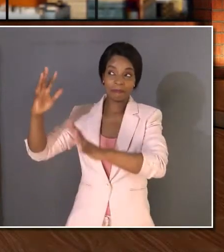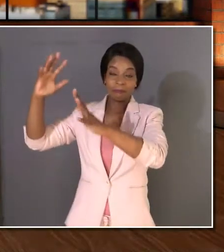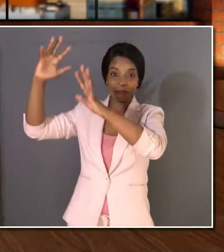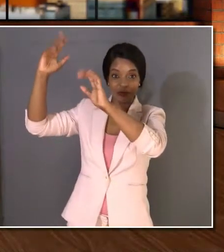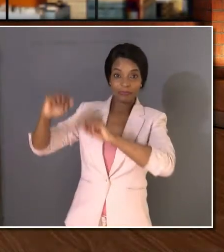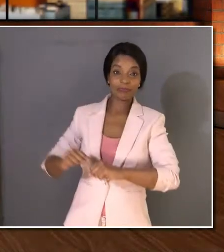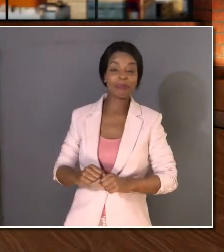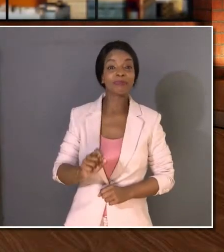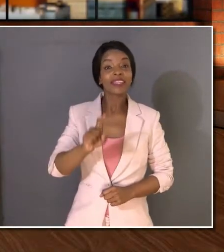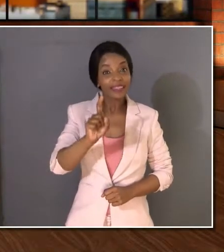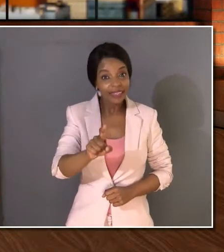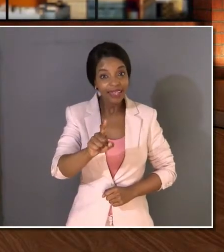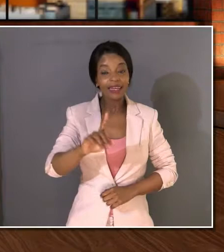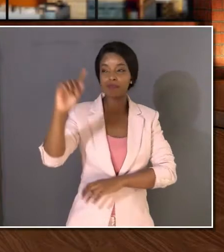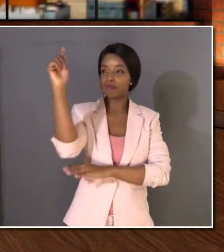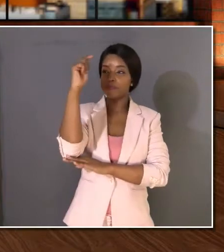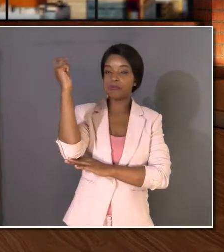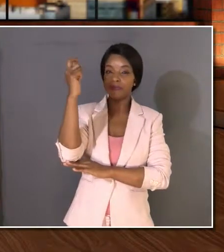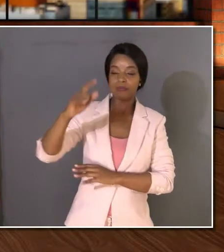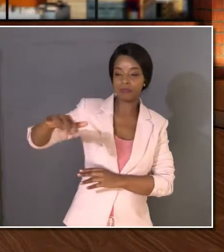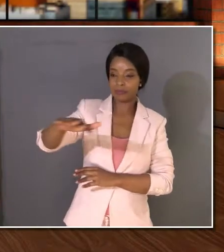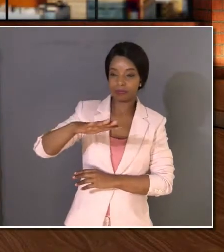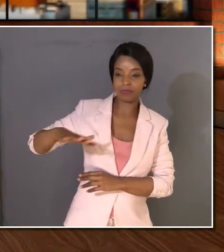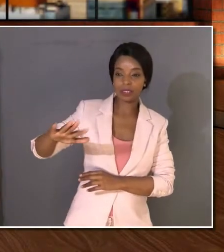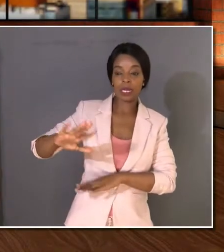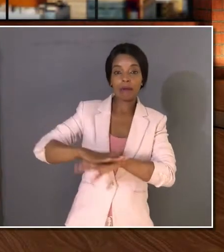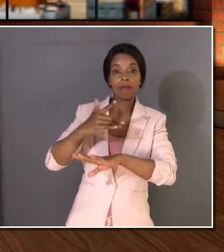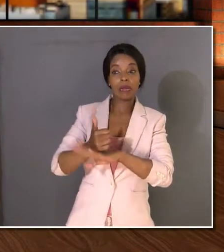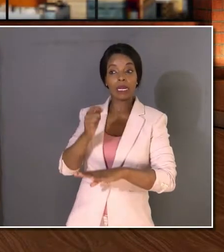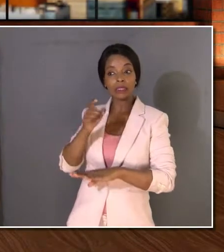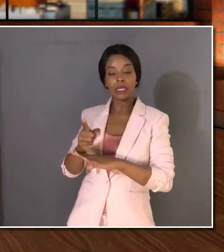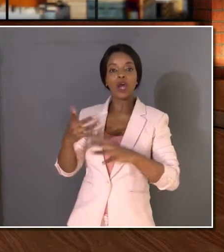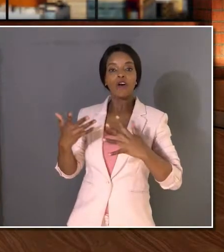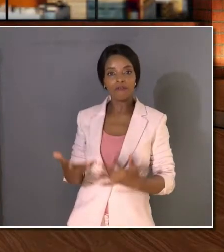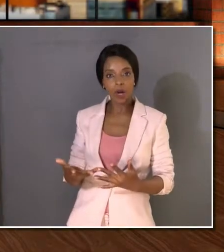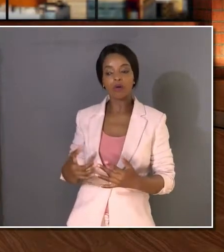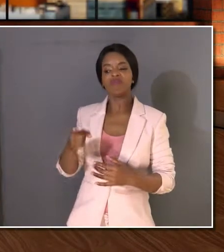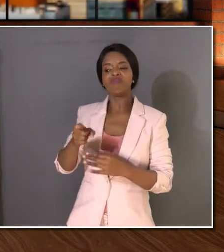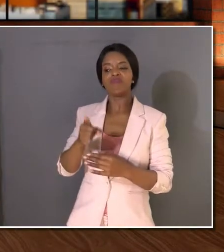a rural community-based, high-quality of affordable wireless internet service provider.